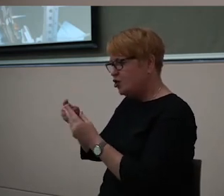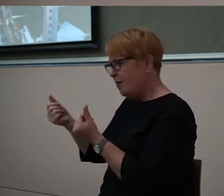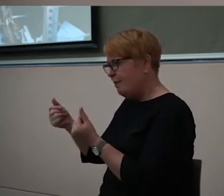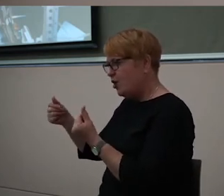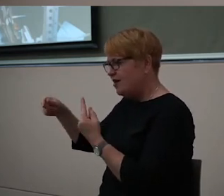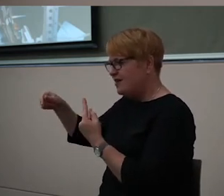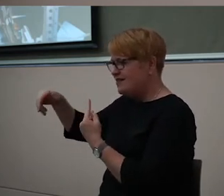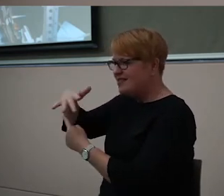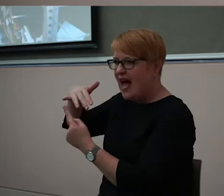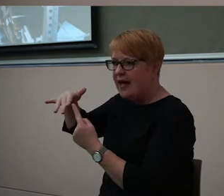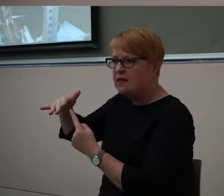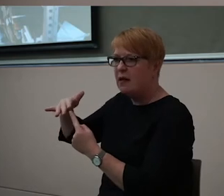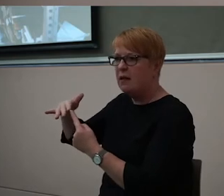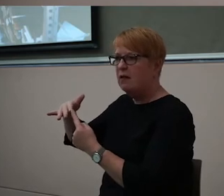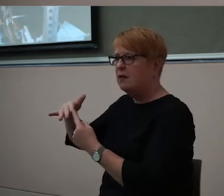Like